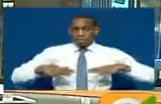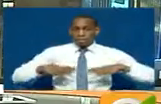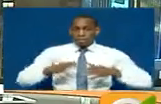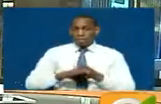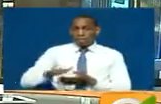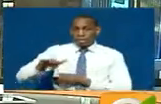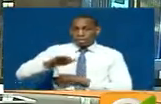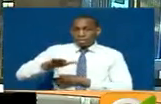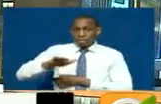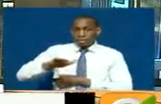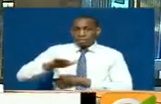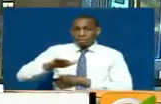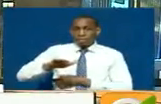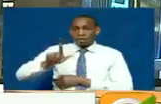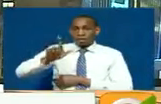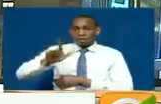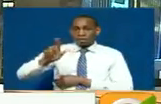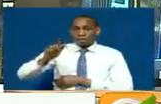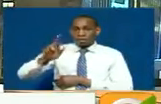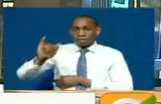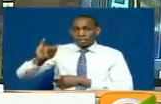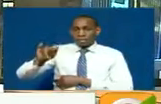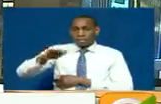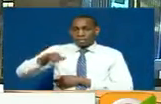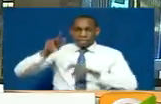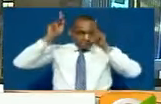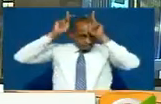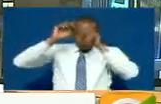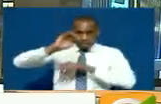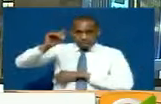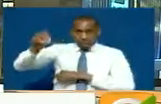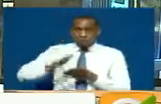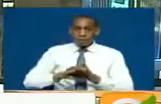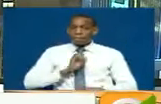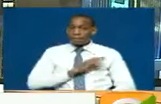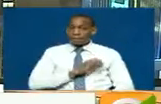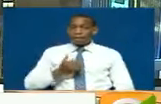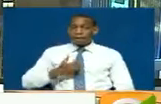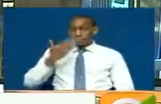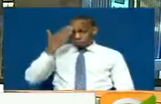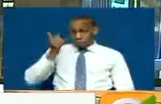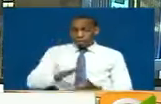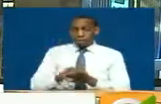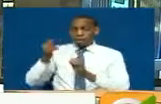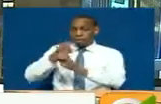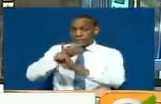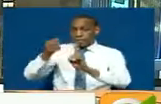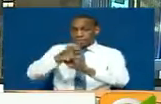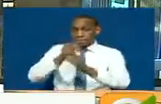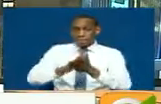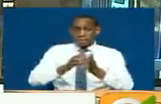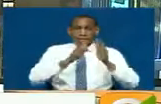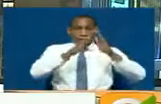Residents of Kulumbeni village in the Lugari area of Kakamega County are living in fear following an arson attack that